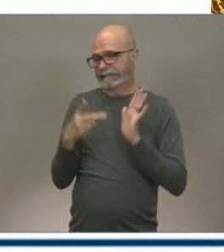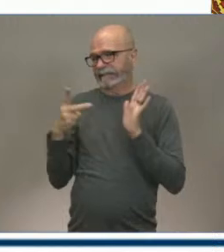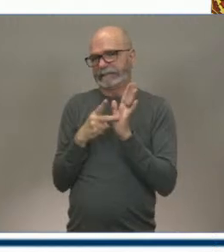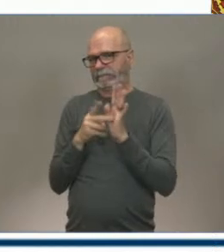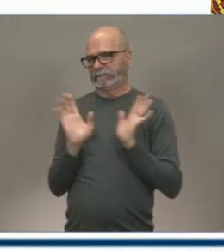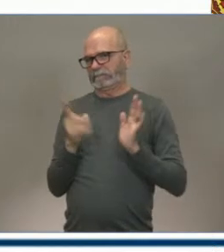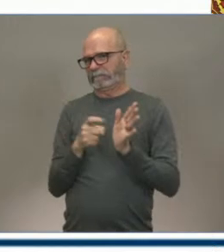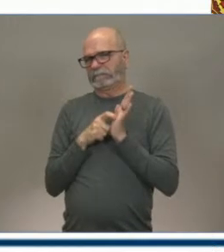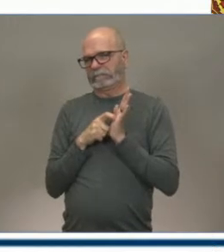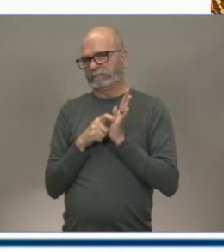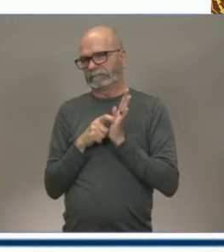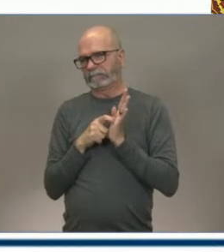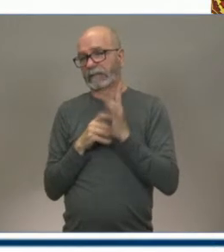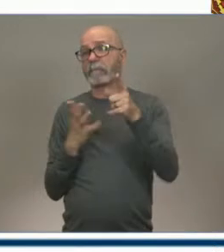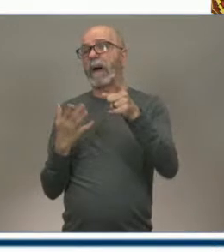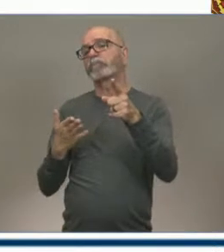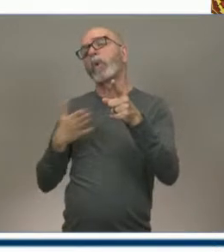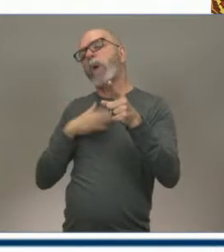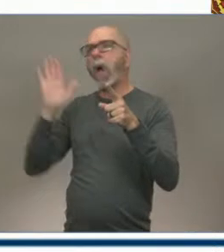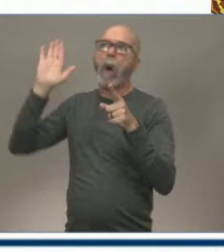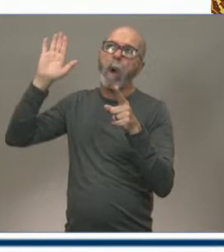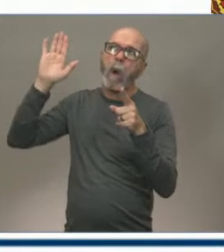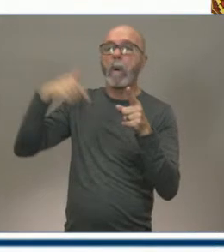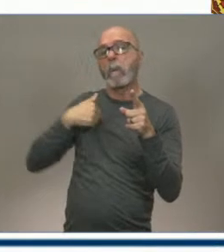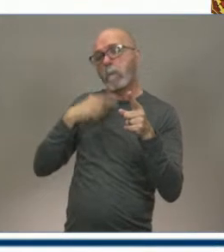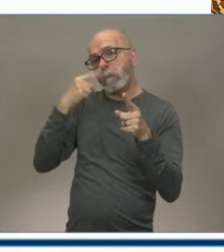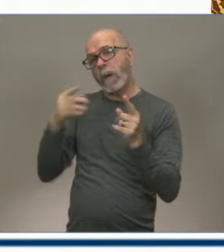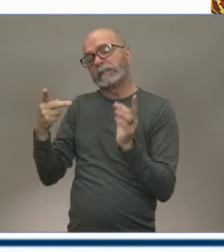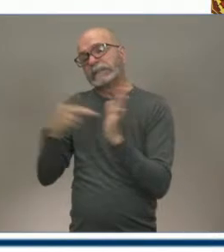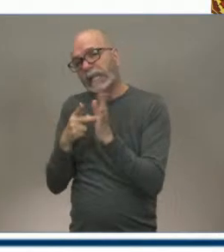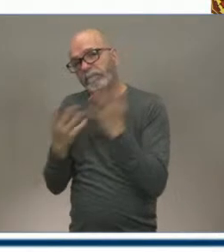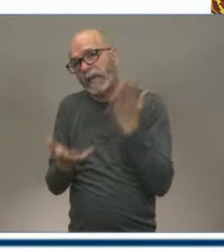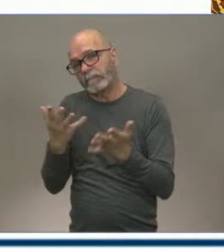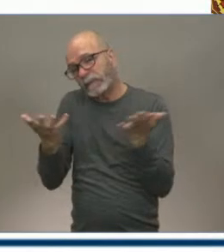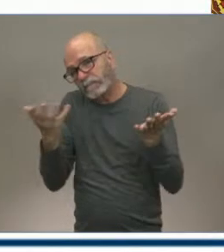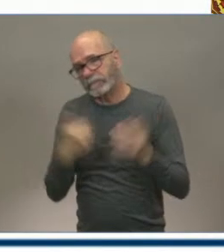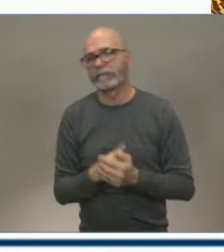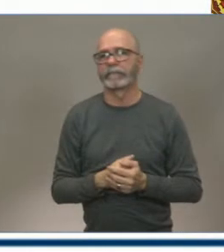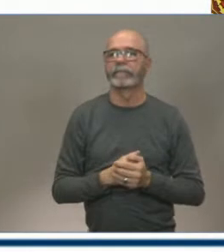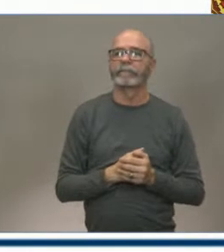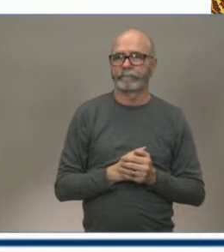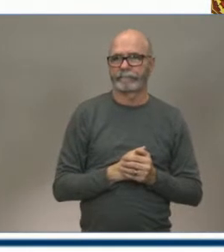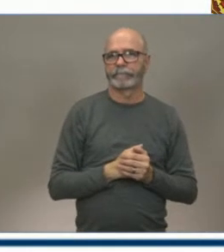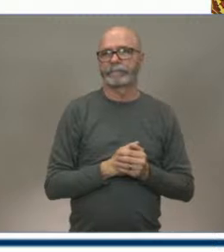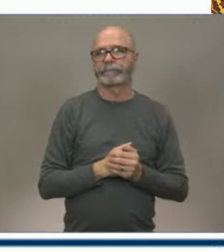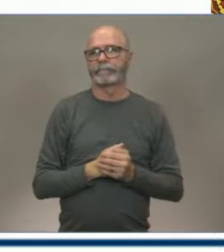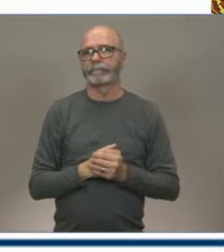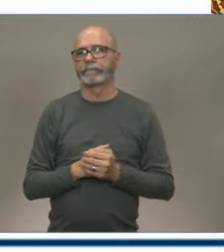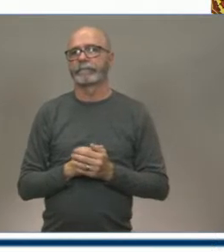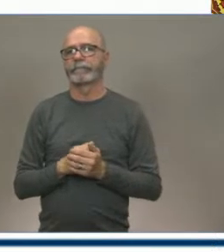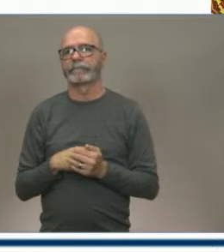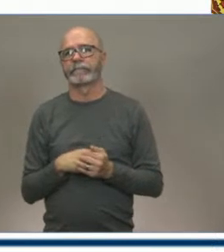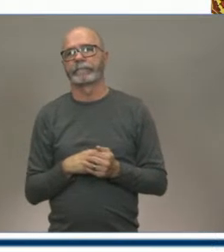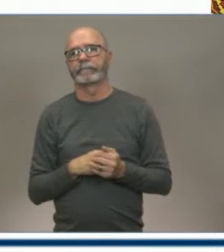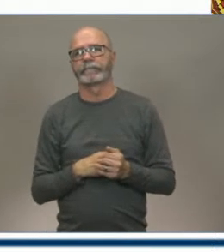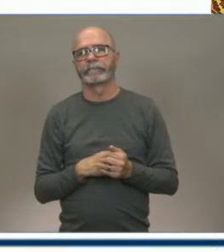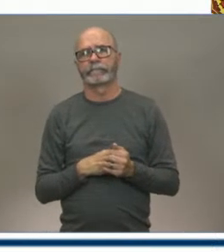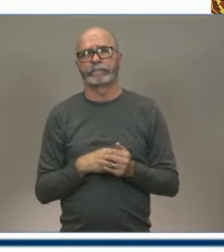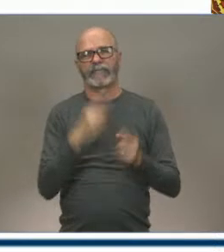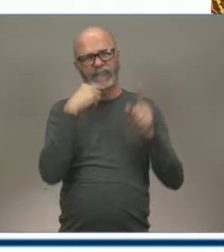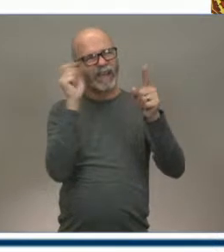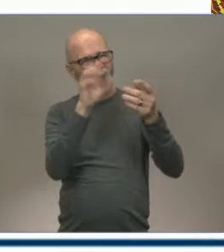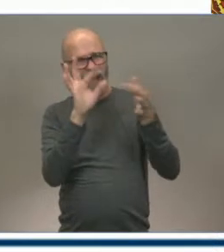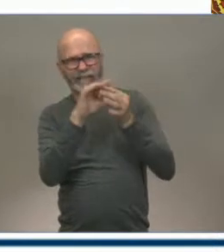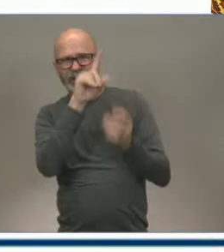Hi, the federal government is starting to immunize prisoners at its institutions today, including Spring Hill in Nova Scotia, sort of as a pilot, starting